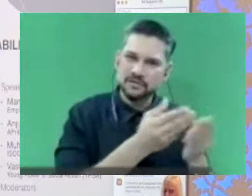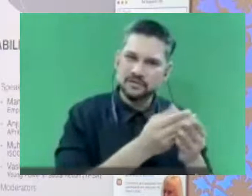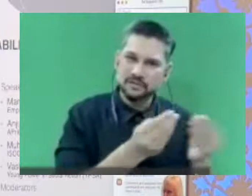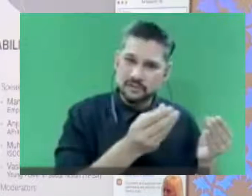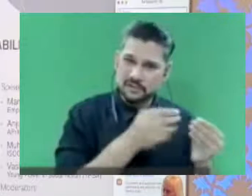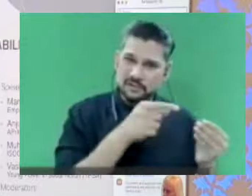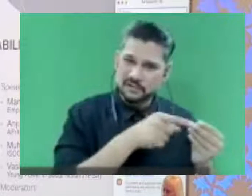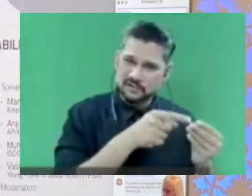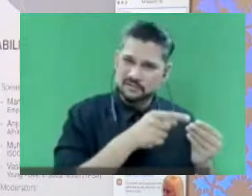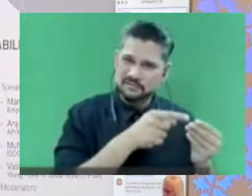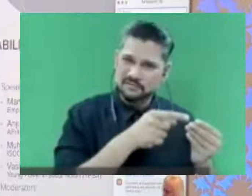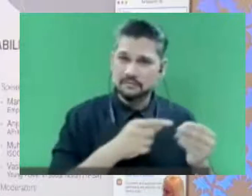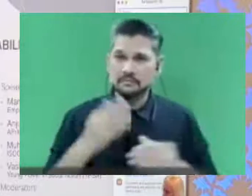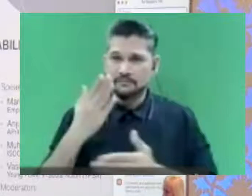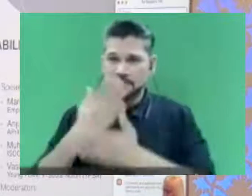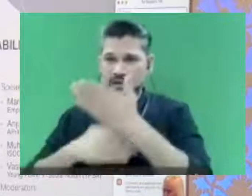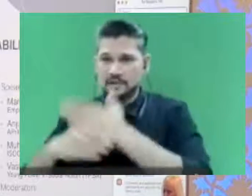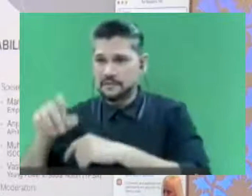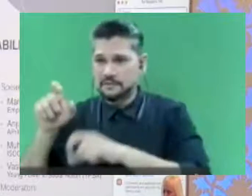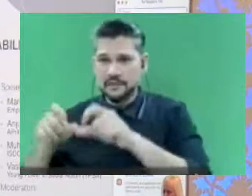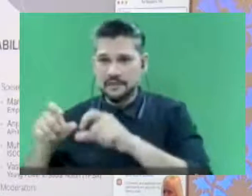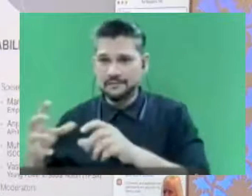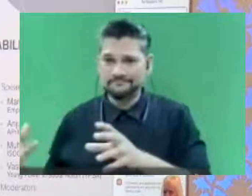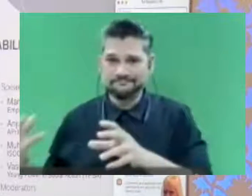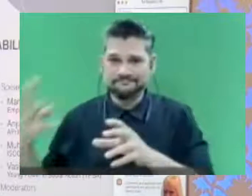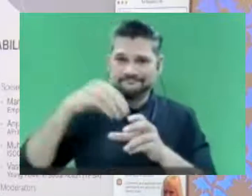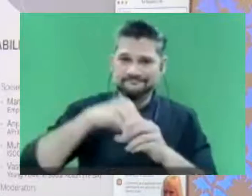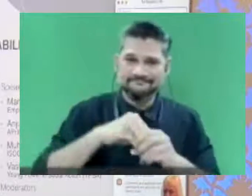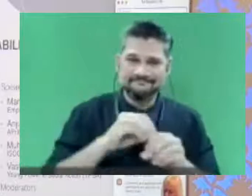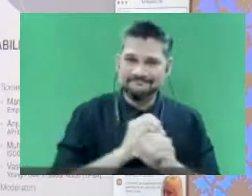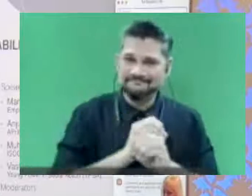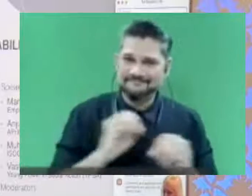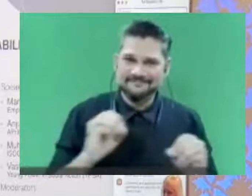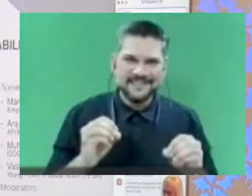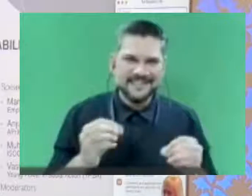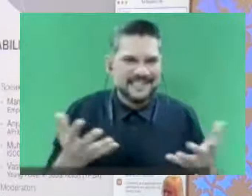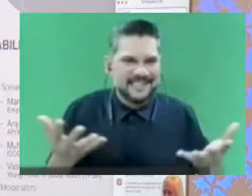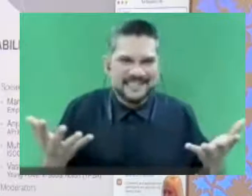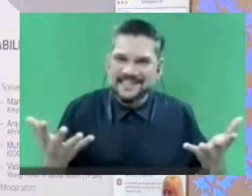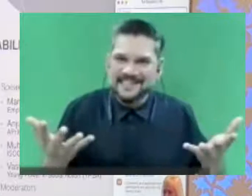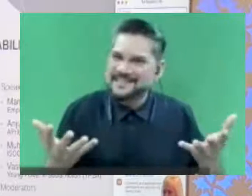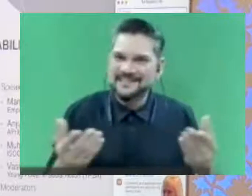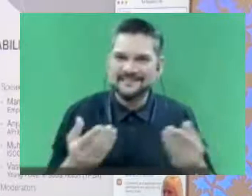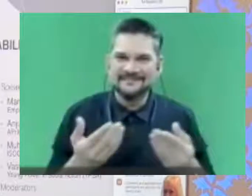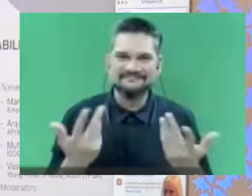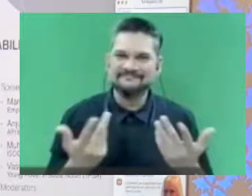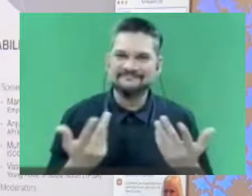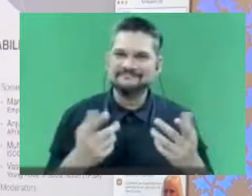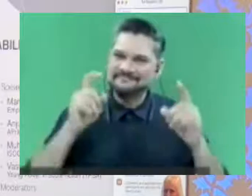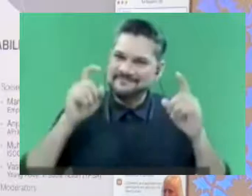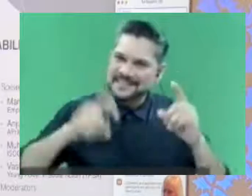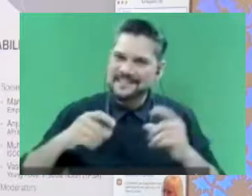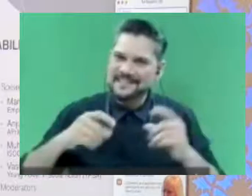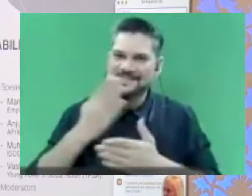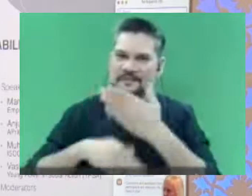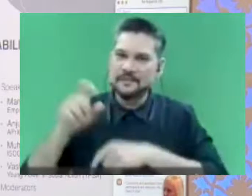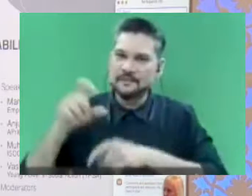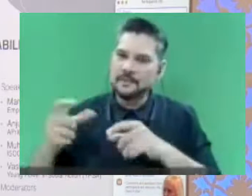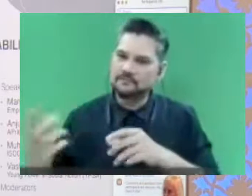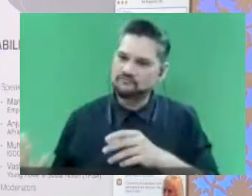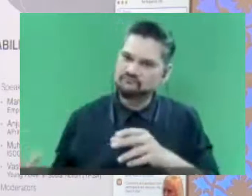with disability around the table, being part of that discussion right from the start. That's what we